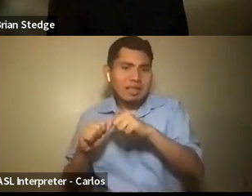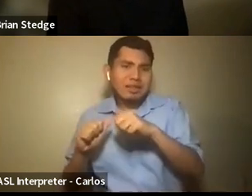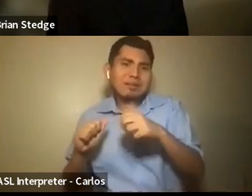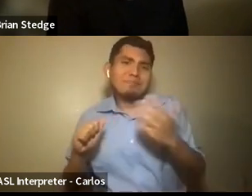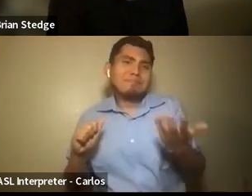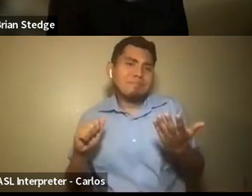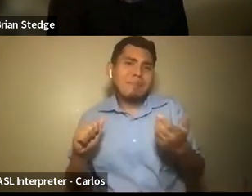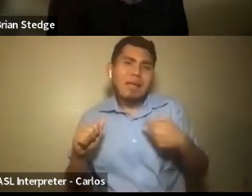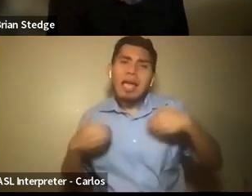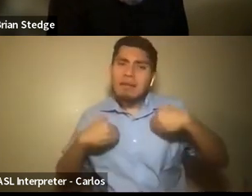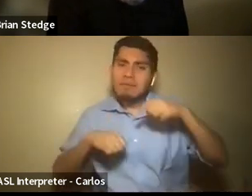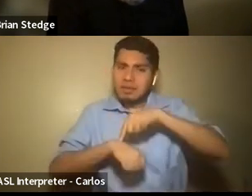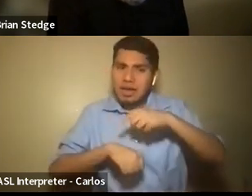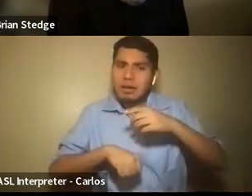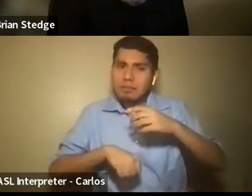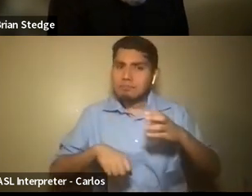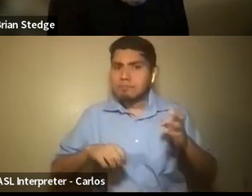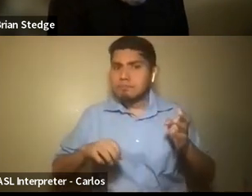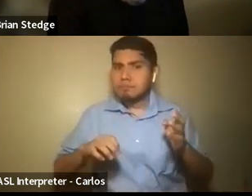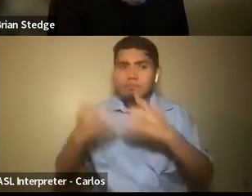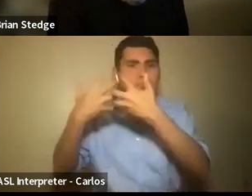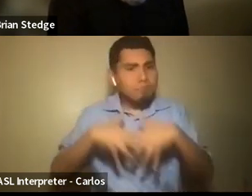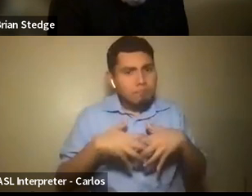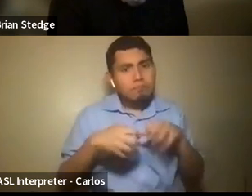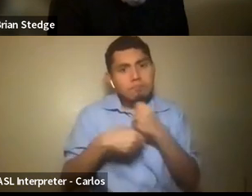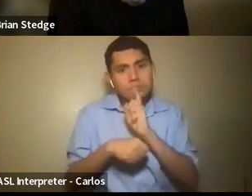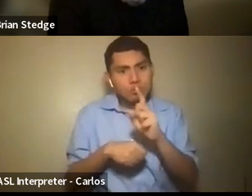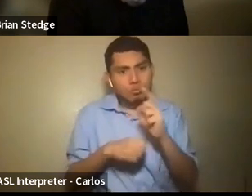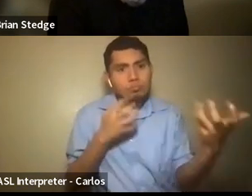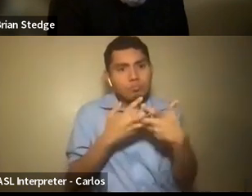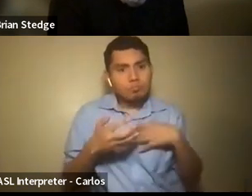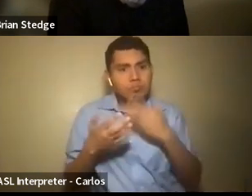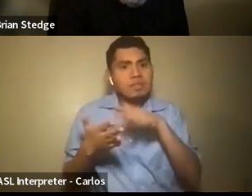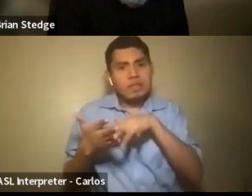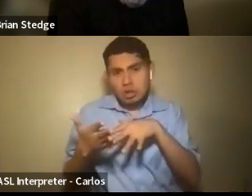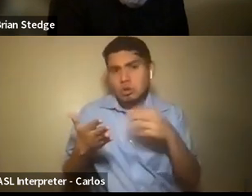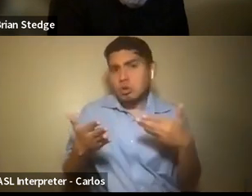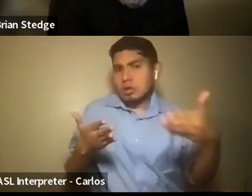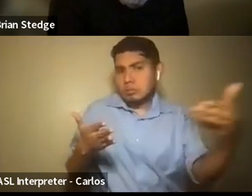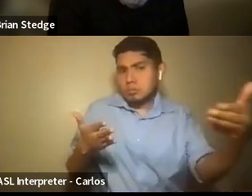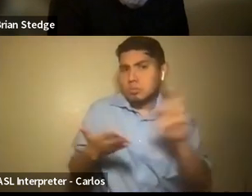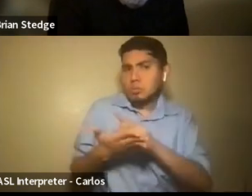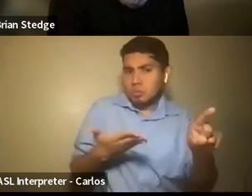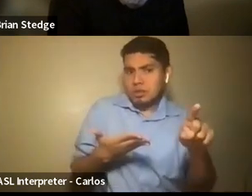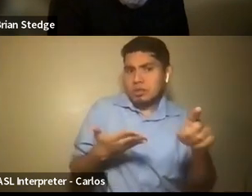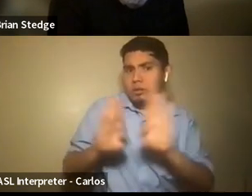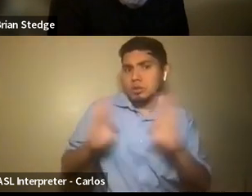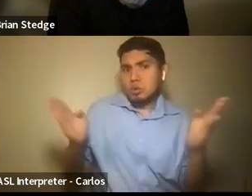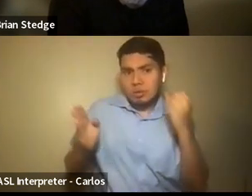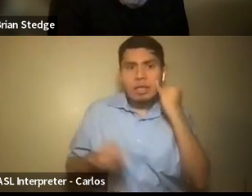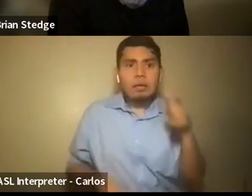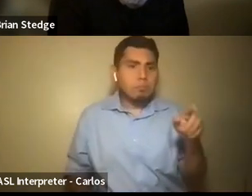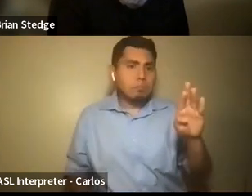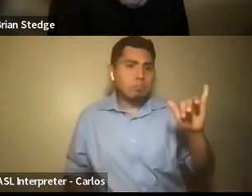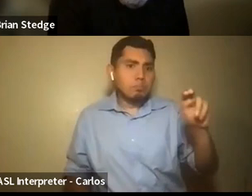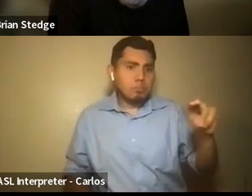I think I have time to sort this out. My schedule's pretty open the next couple weeks. So as long as Brian can fit it in, and I'm sure Winnie